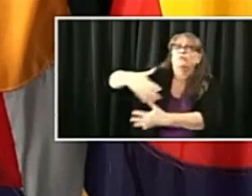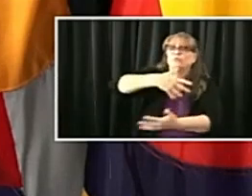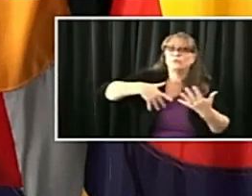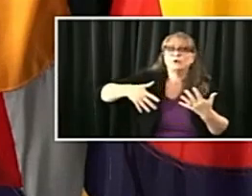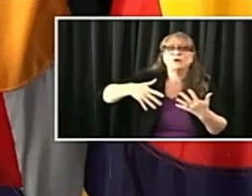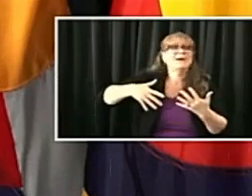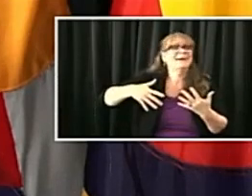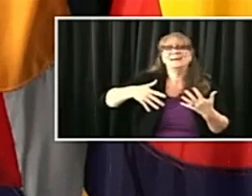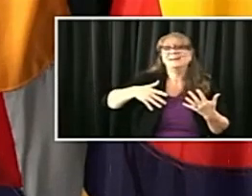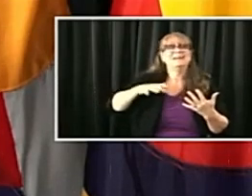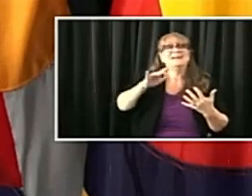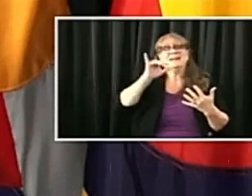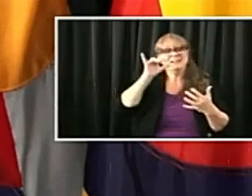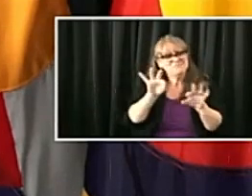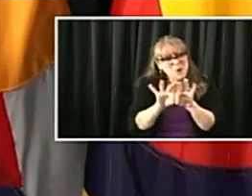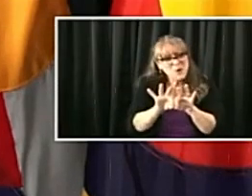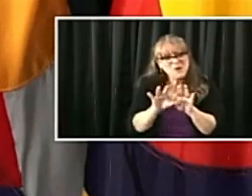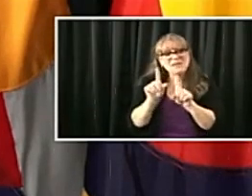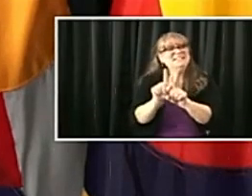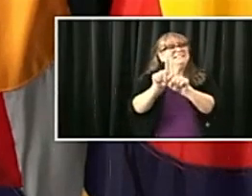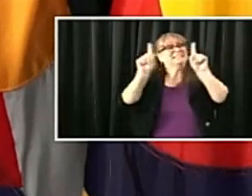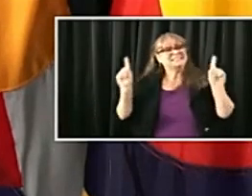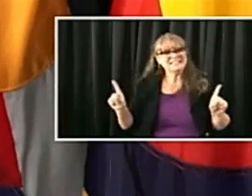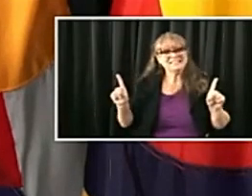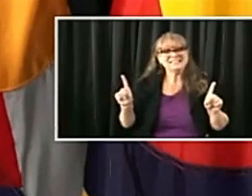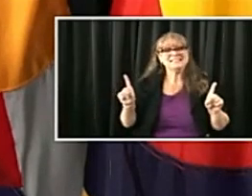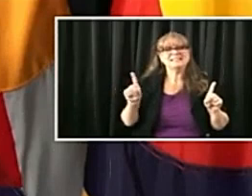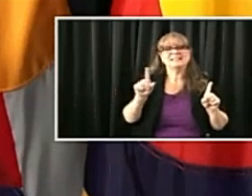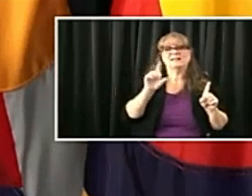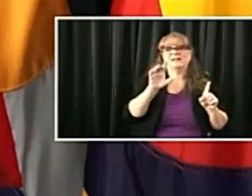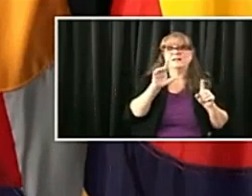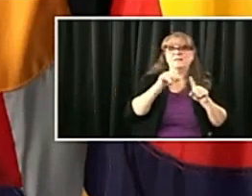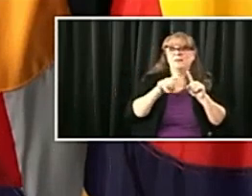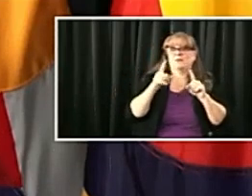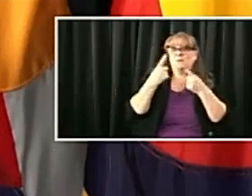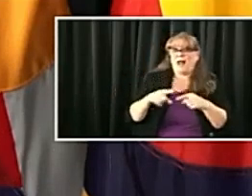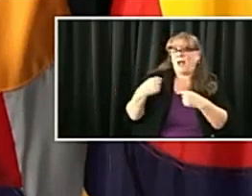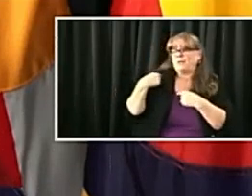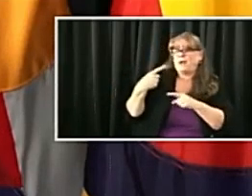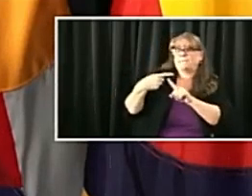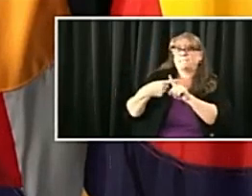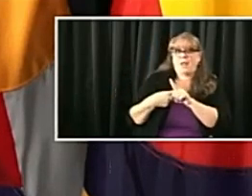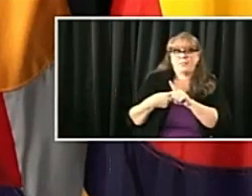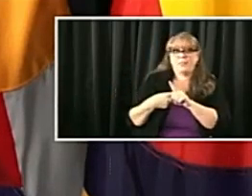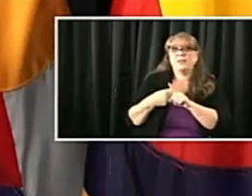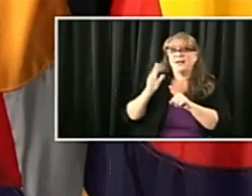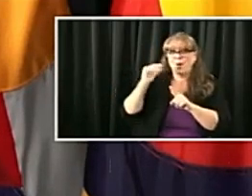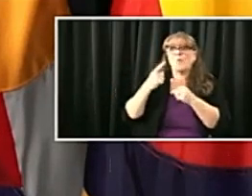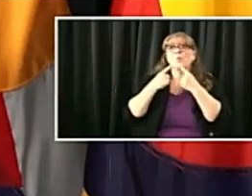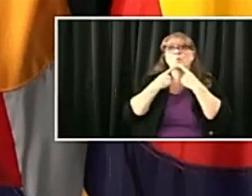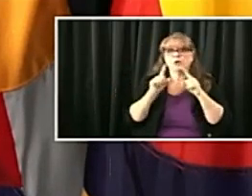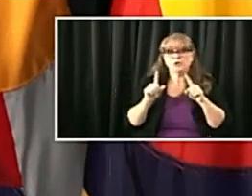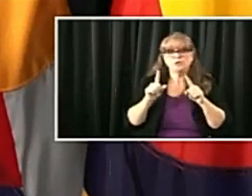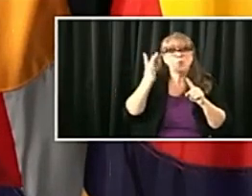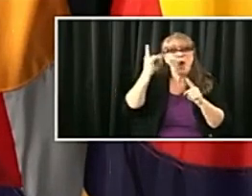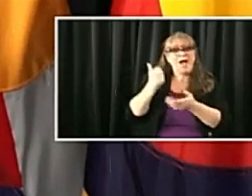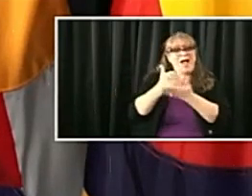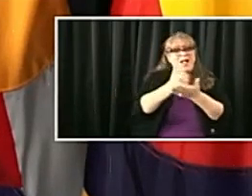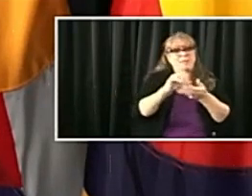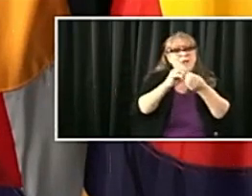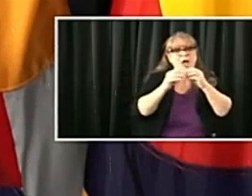the last month has worked. It's put a downward trajectory in the virus. If we can keep this up for a couple more months, we